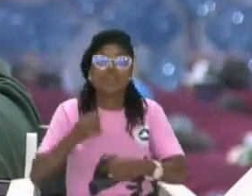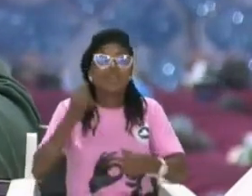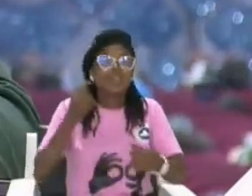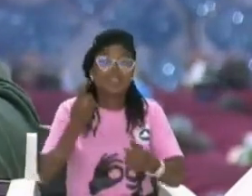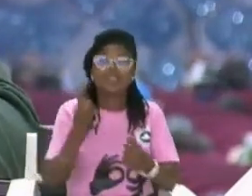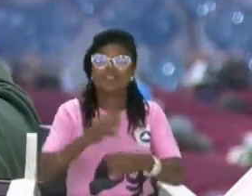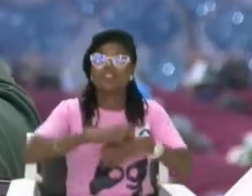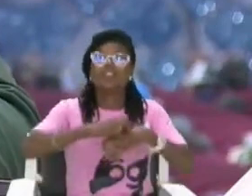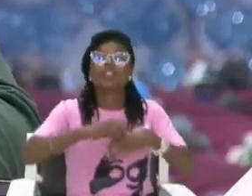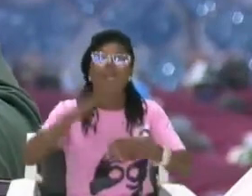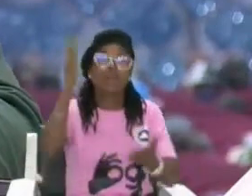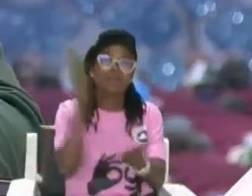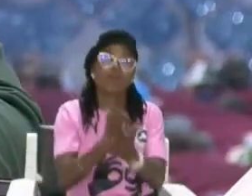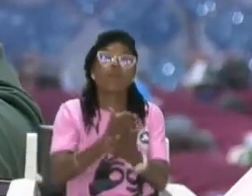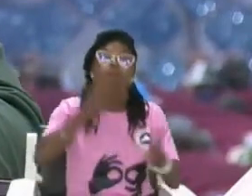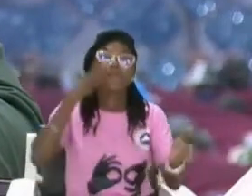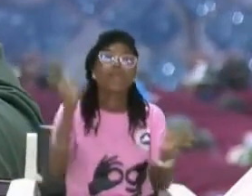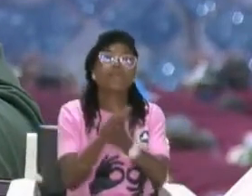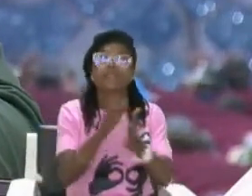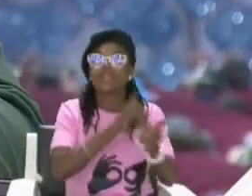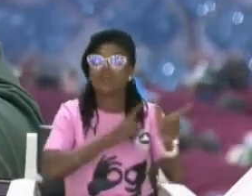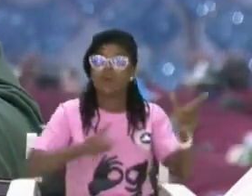stopped. Praise the Lord.